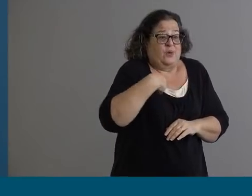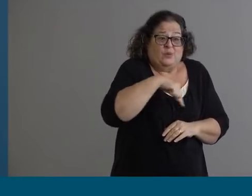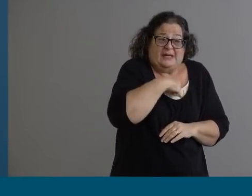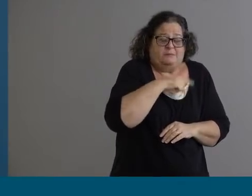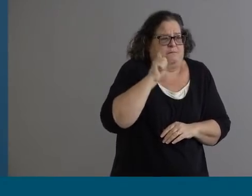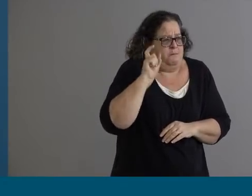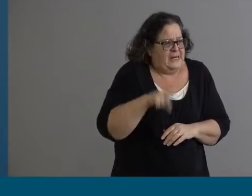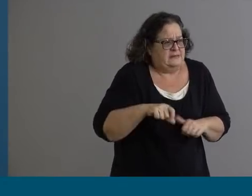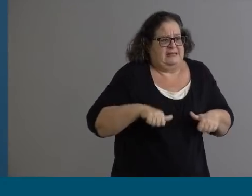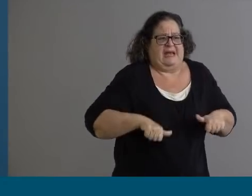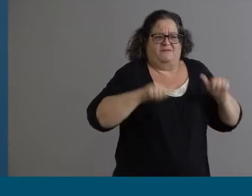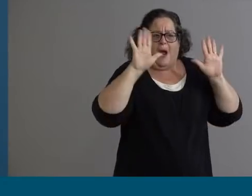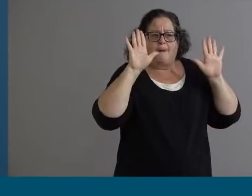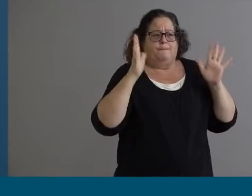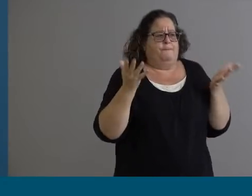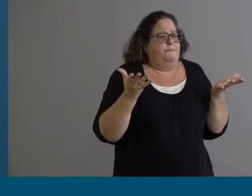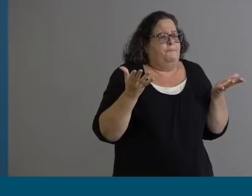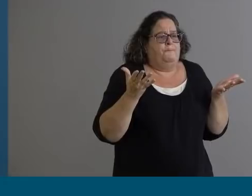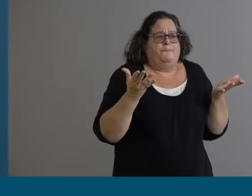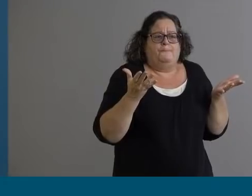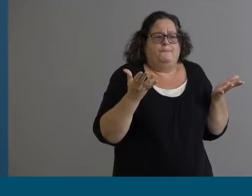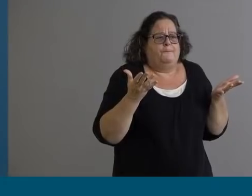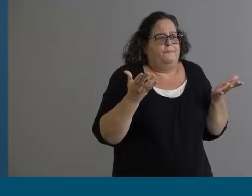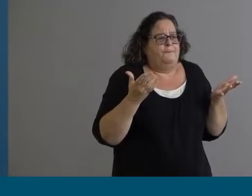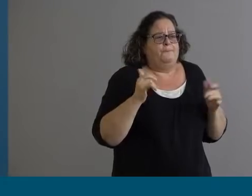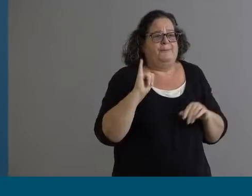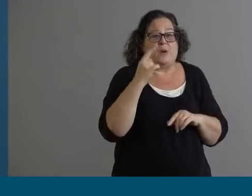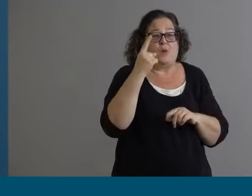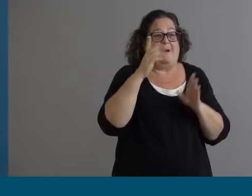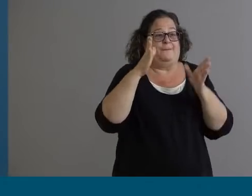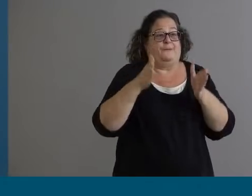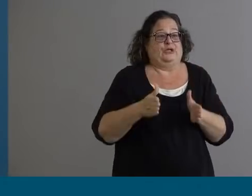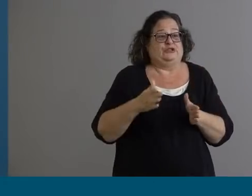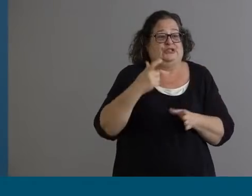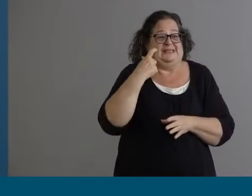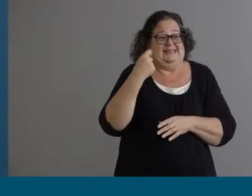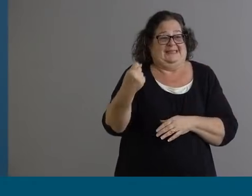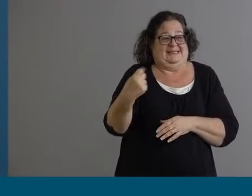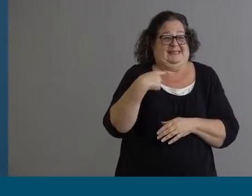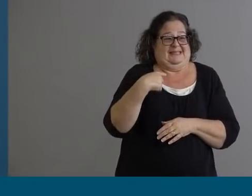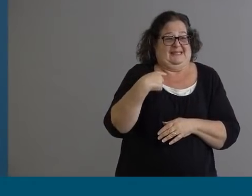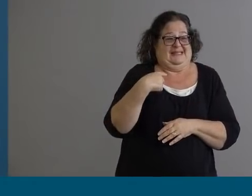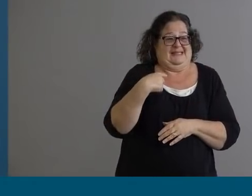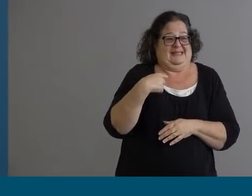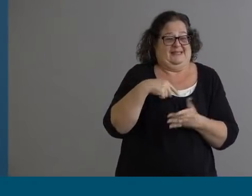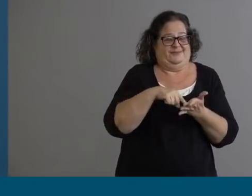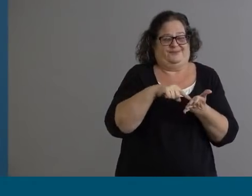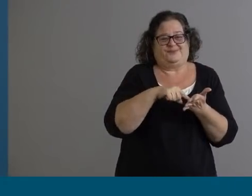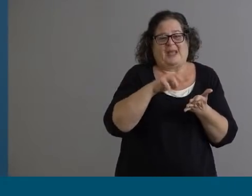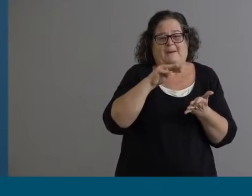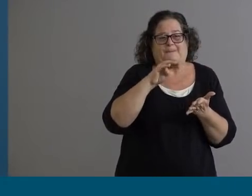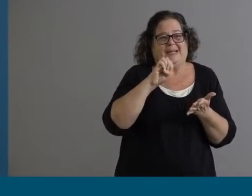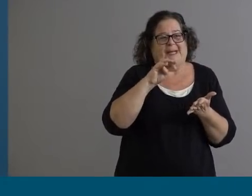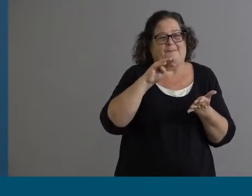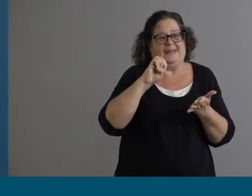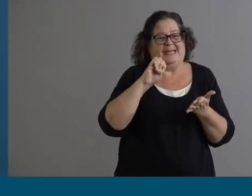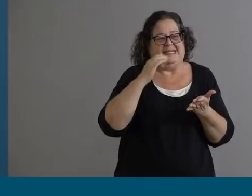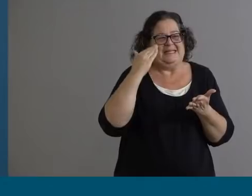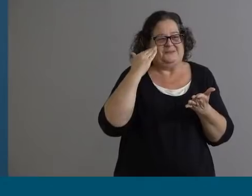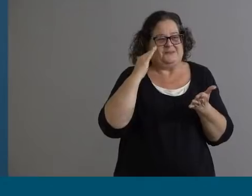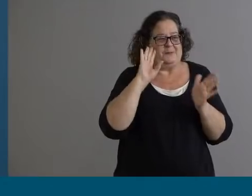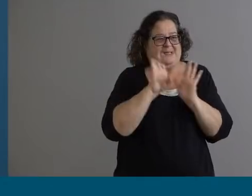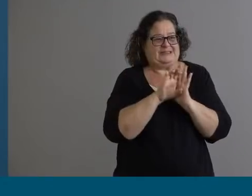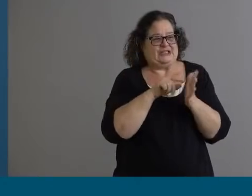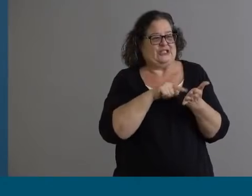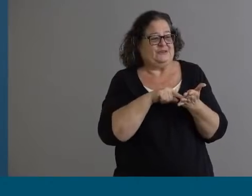Someone sent me a meme a few days ago, and it showed a bunch